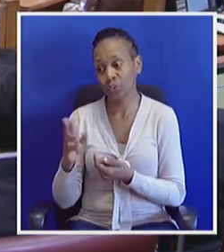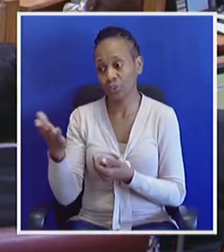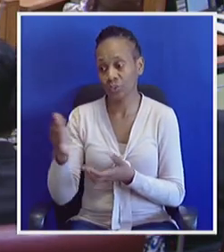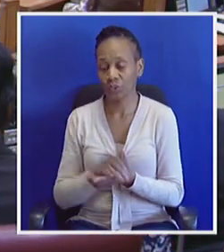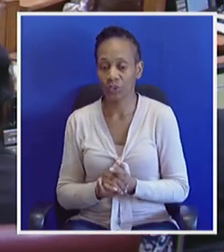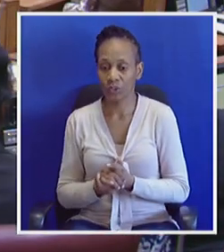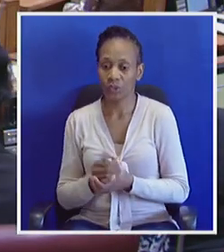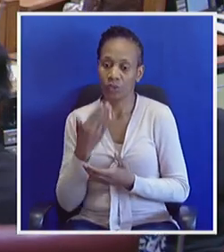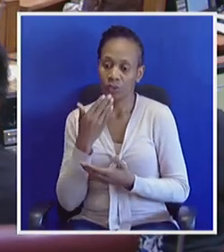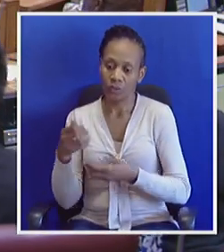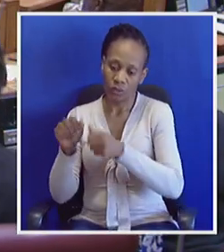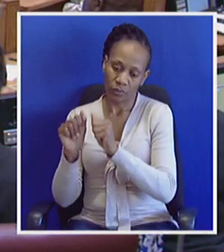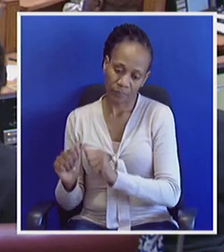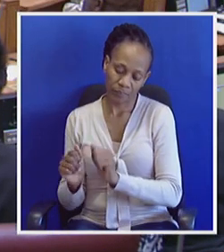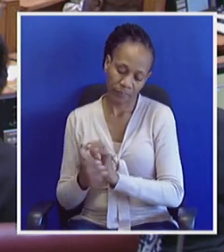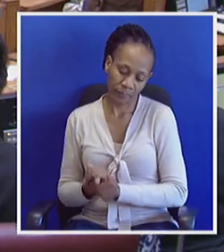Thank you, Chair.